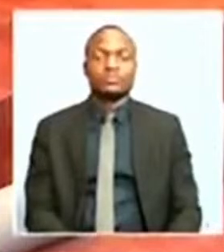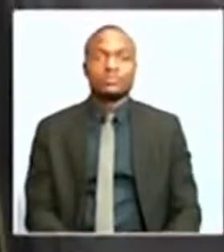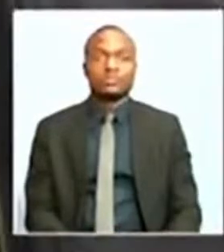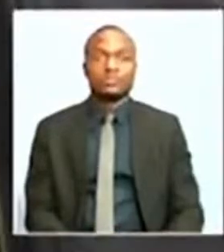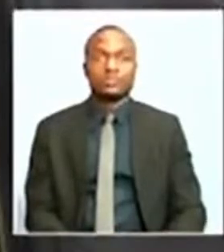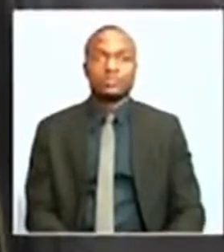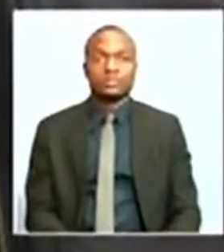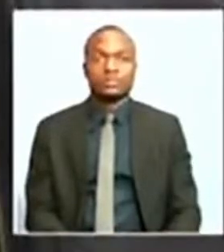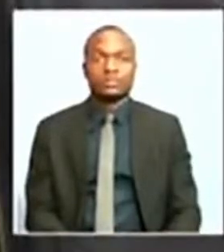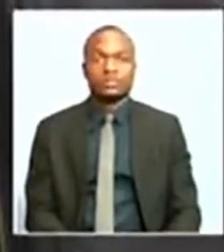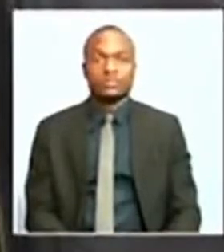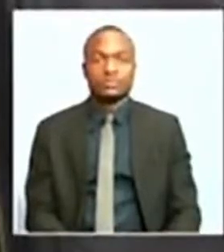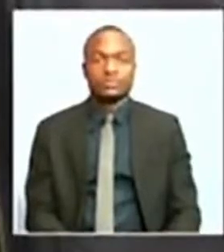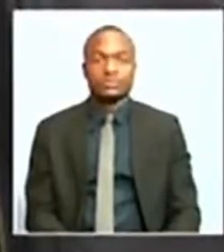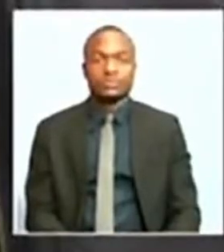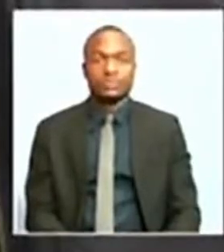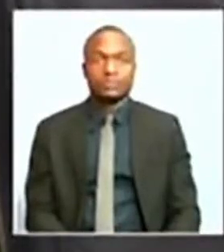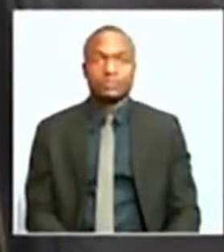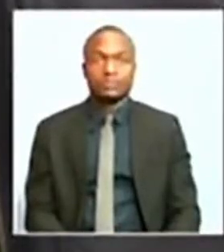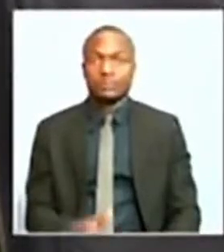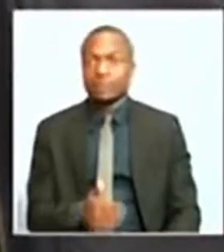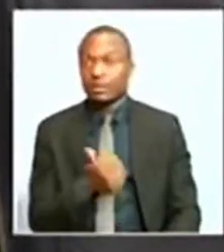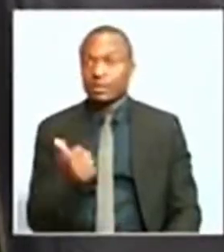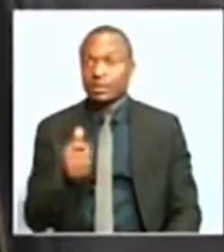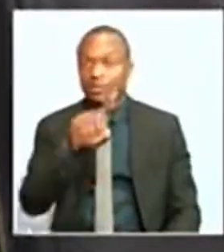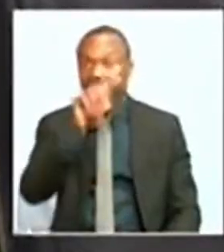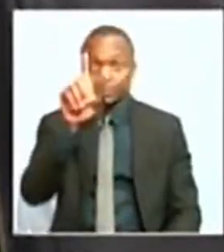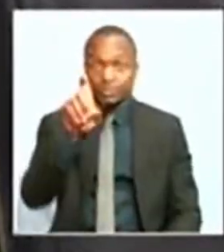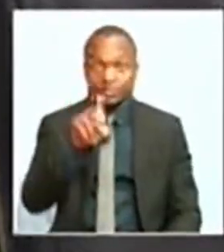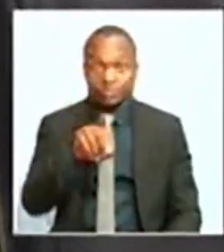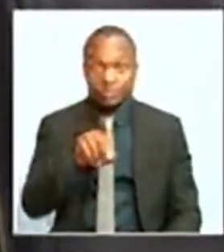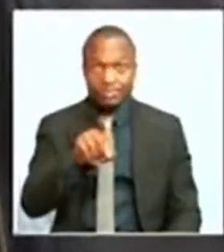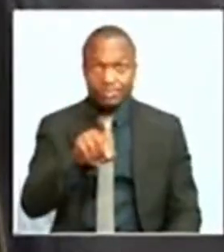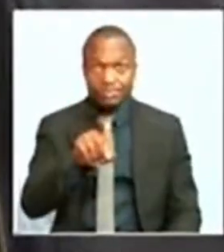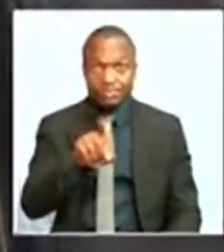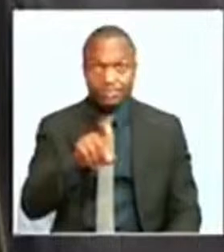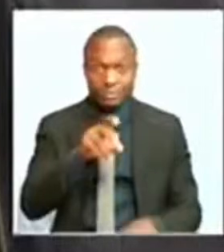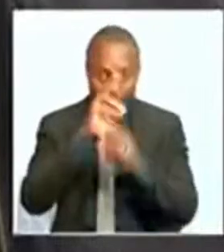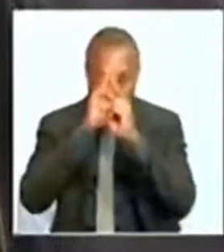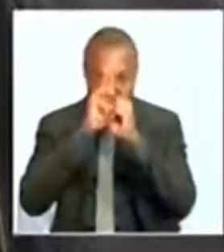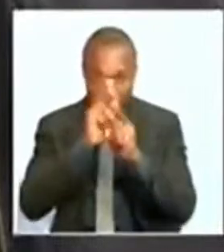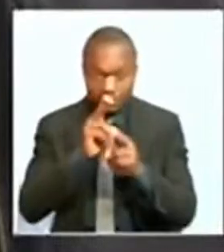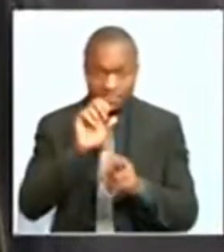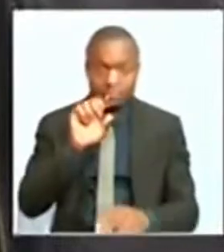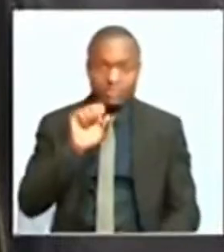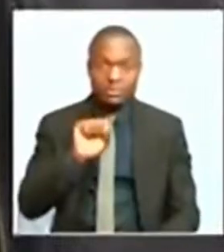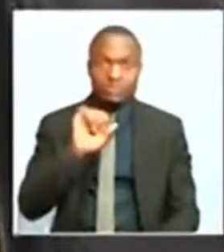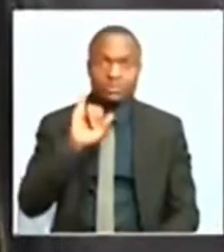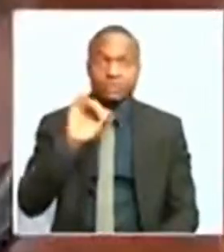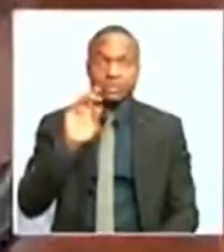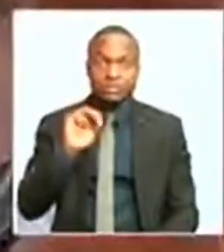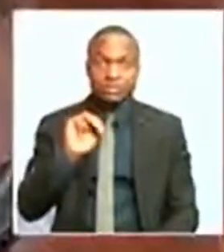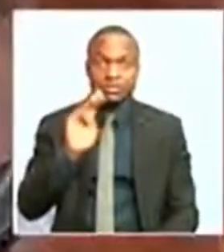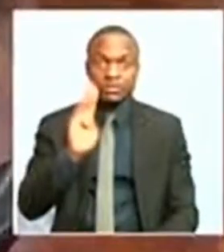so much. We have follow-up questions. Honorable Simbao, then Honorable Mtachal.